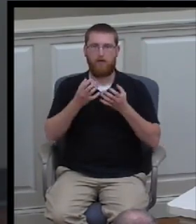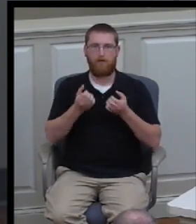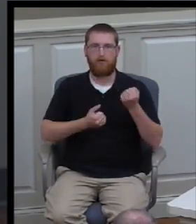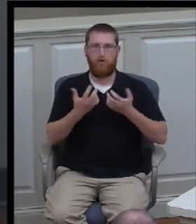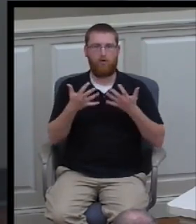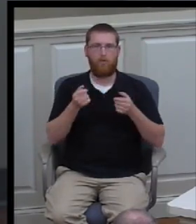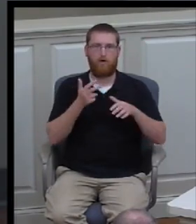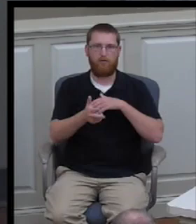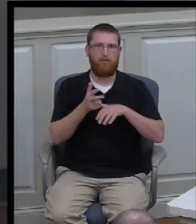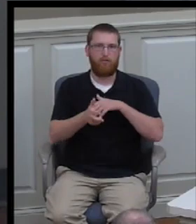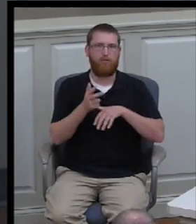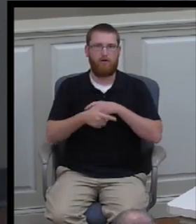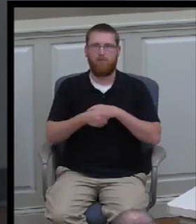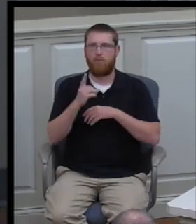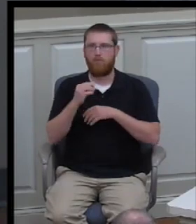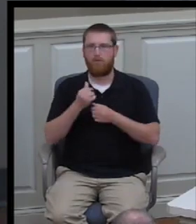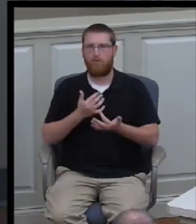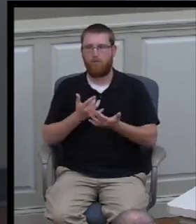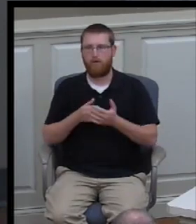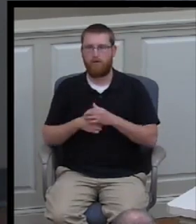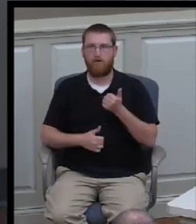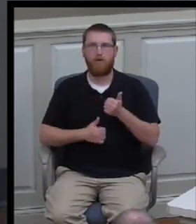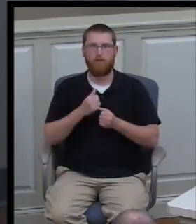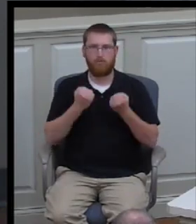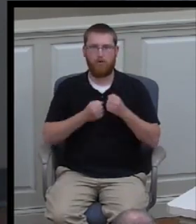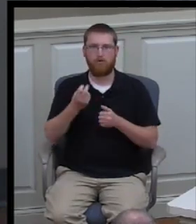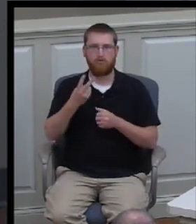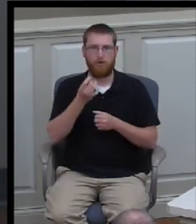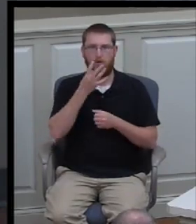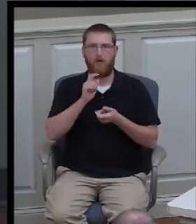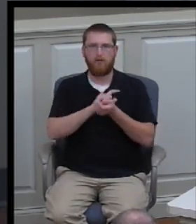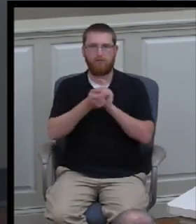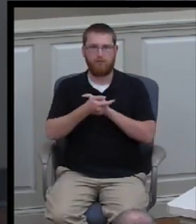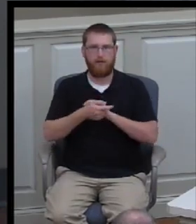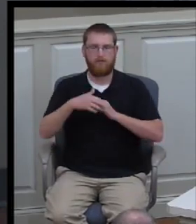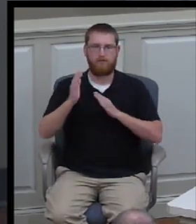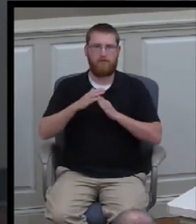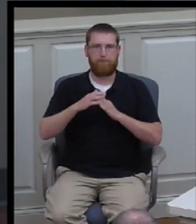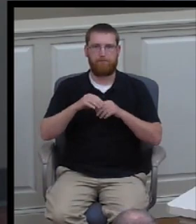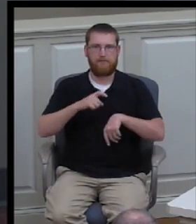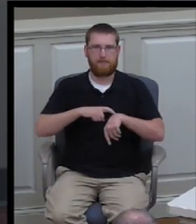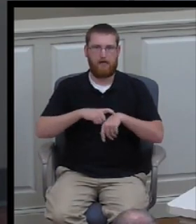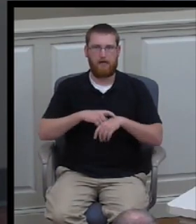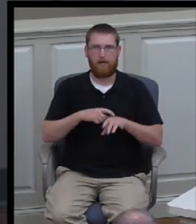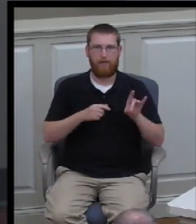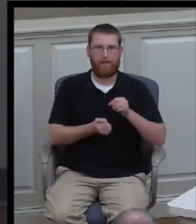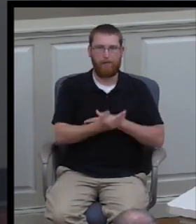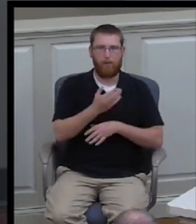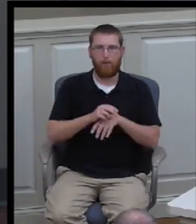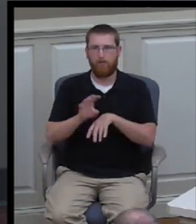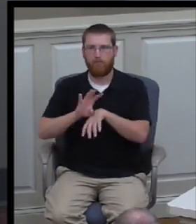in one light change. Still, most of the cars, it takes 2 light changes to get through it. At peak time, it'd be one more car would be the